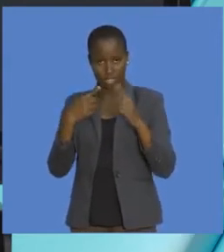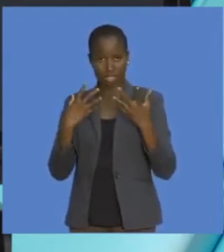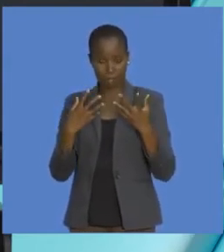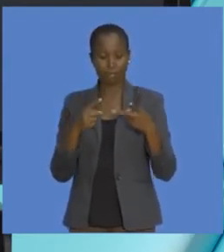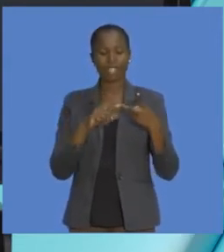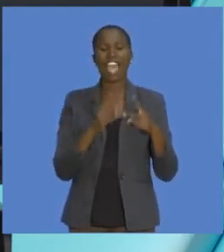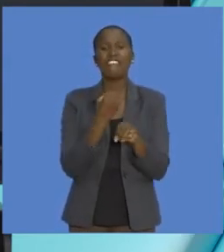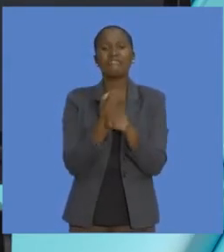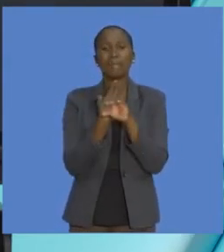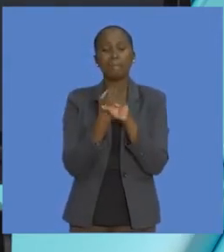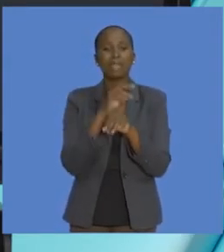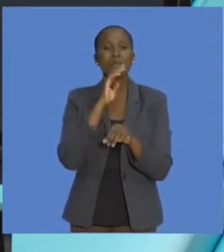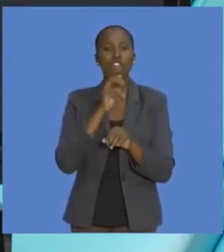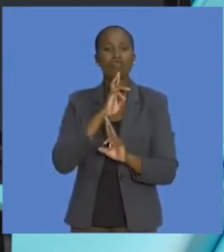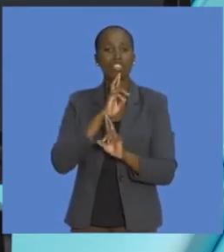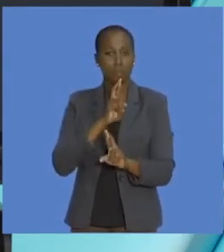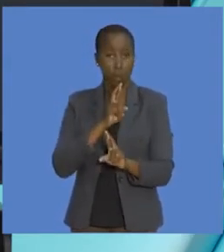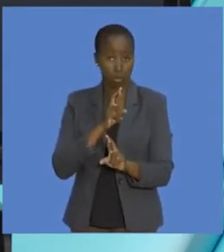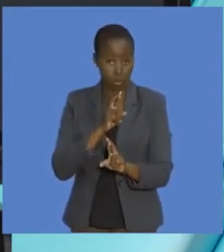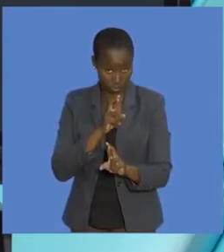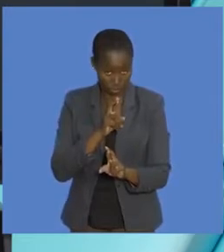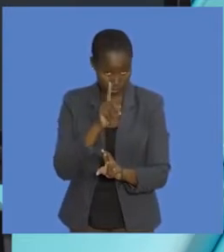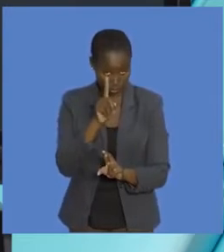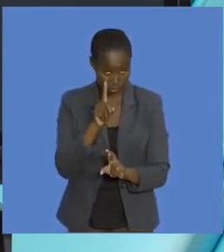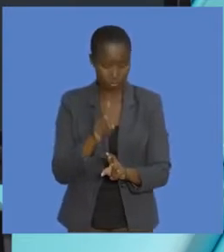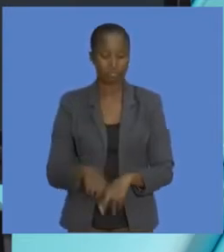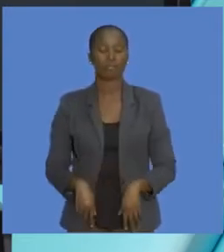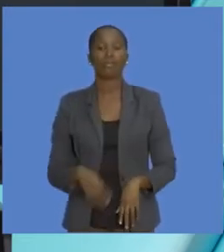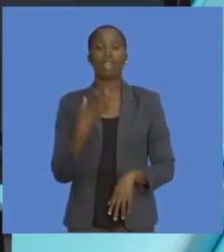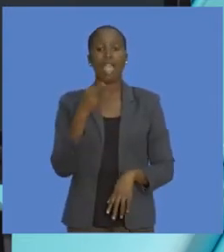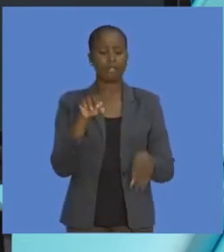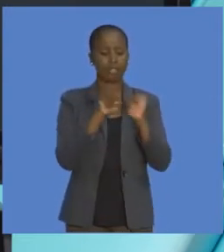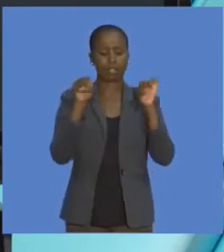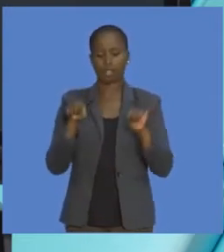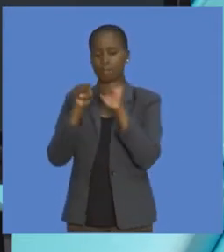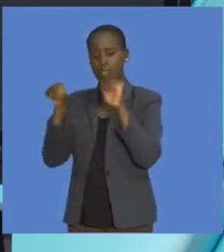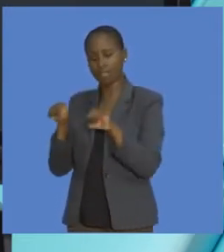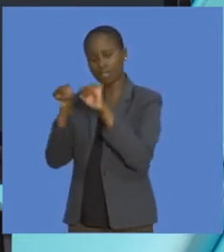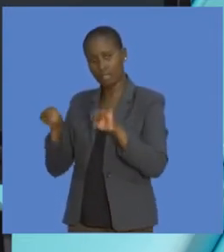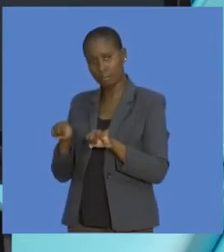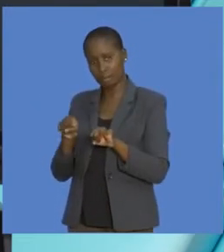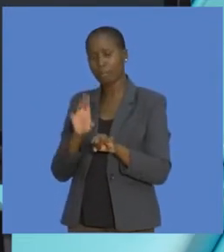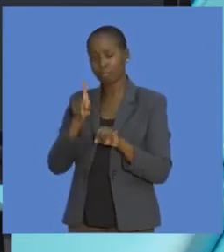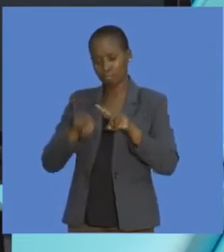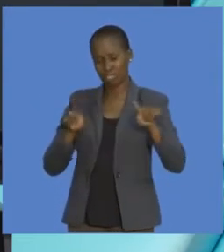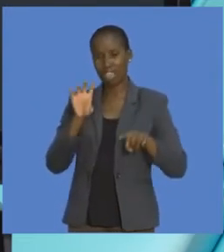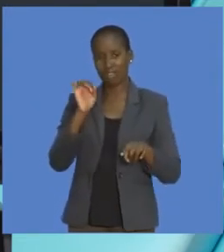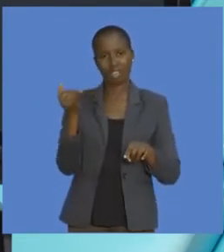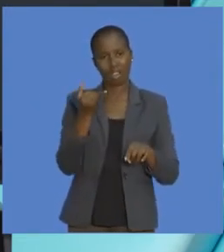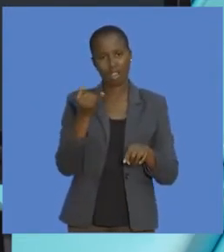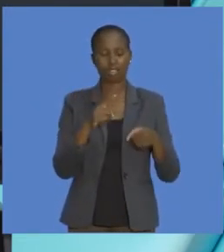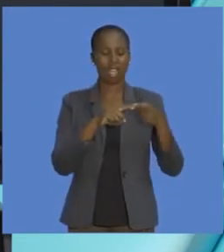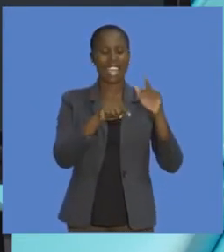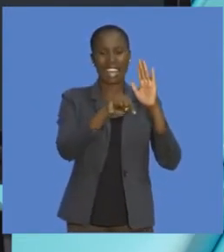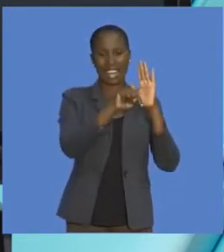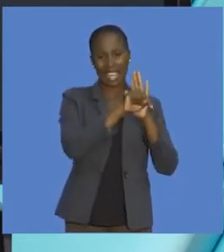response. So there are several different systems that bring about changes. We talk about a negative feedback